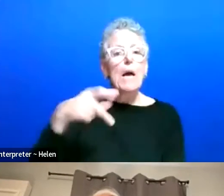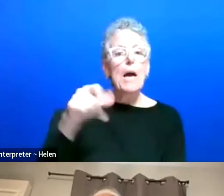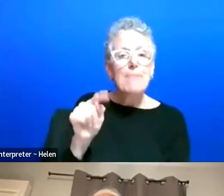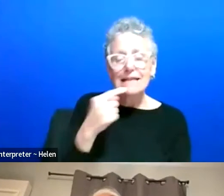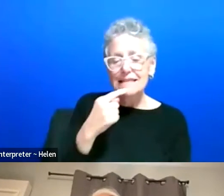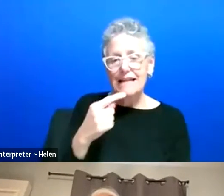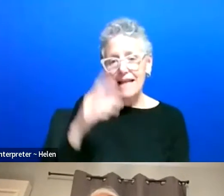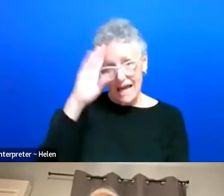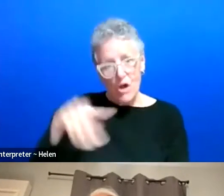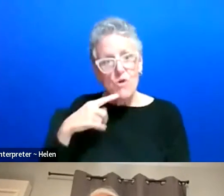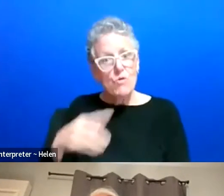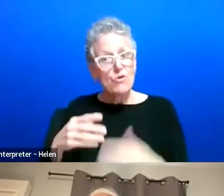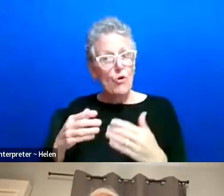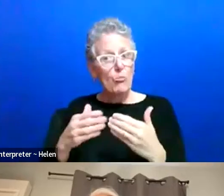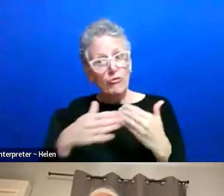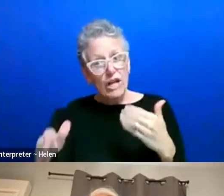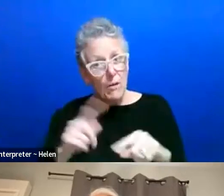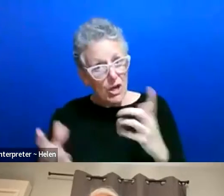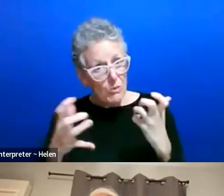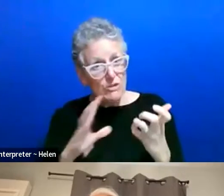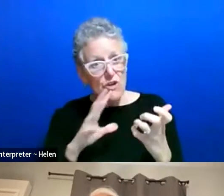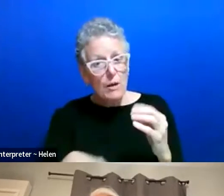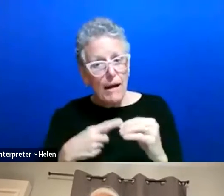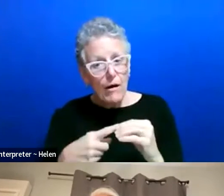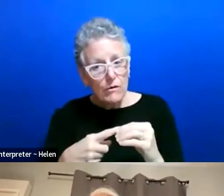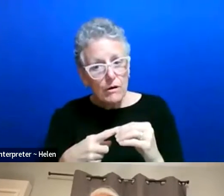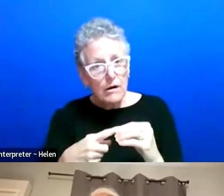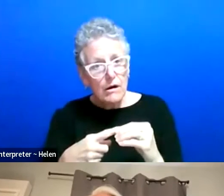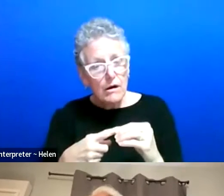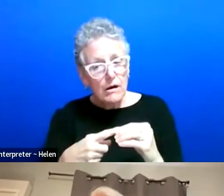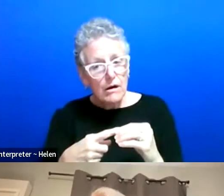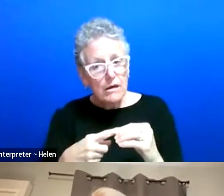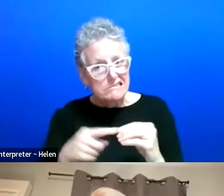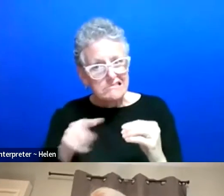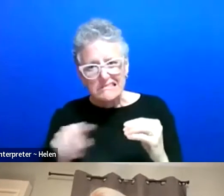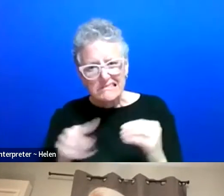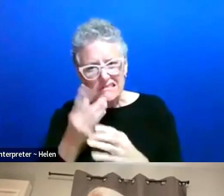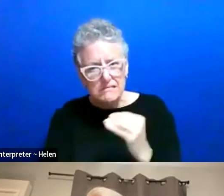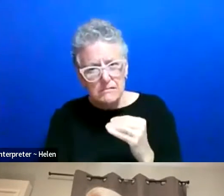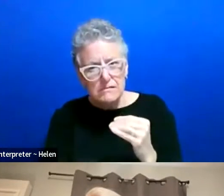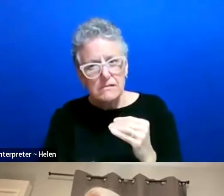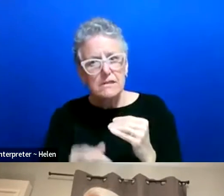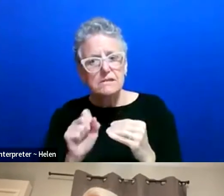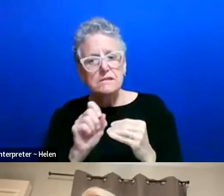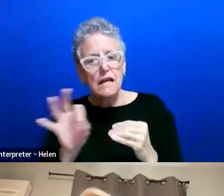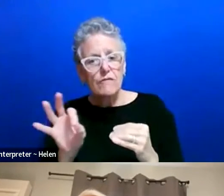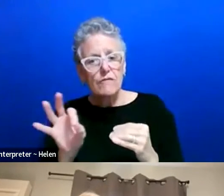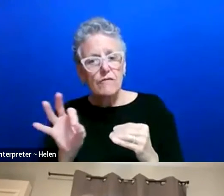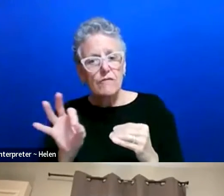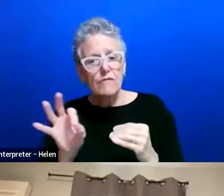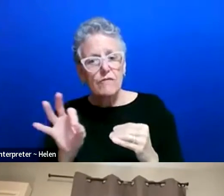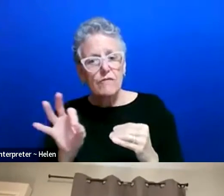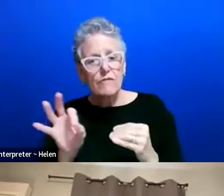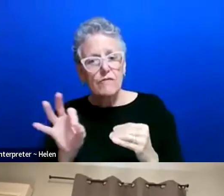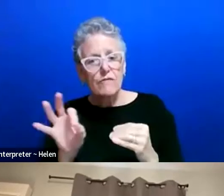I know you're moving on, but would you want to talk about pricing at all for chairs and stuff? Oh, yeah, I mean, we definitely, I